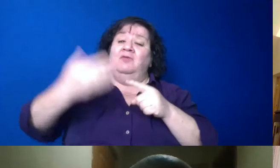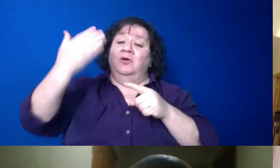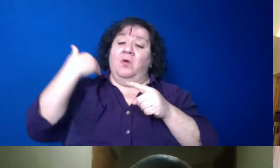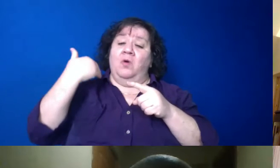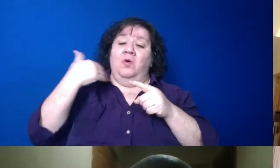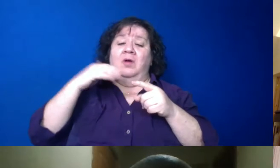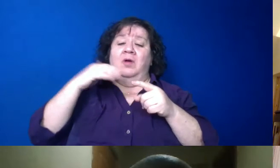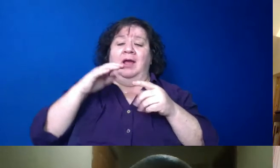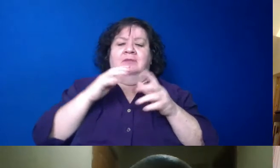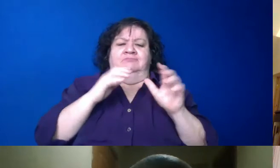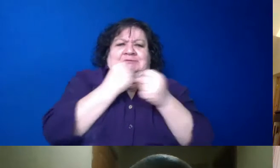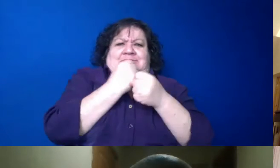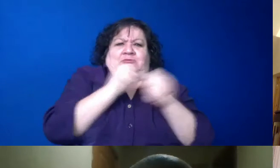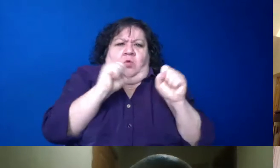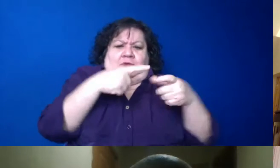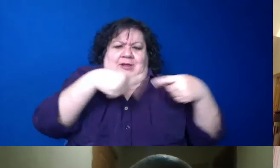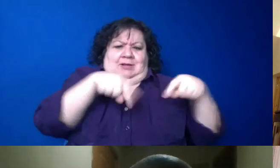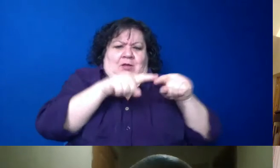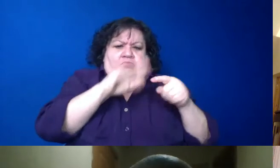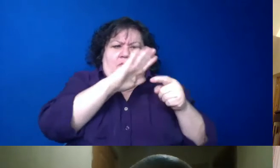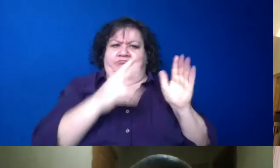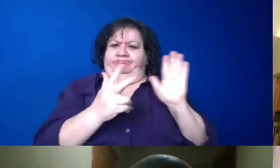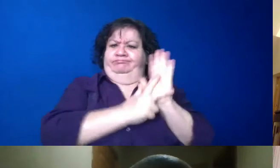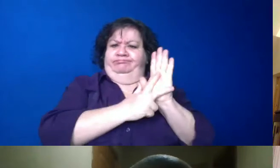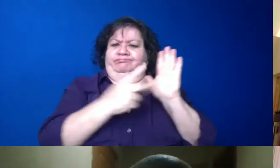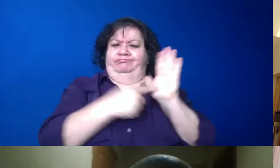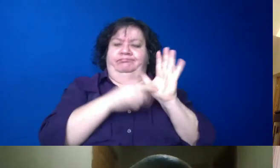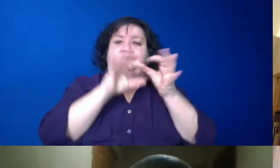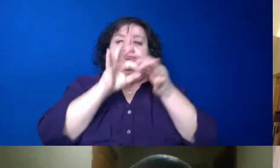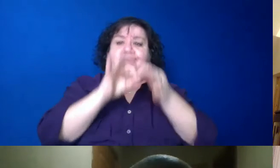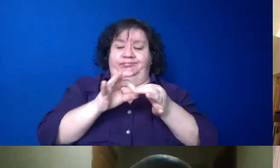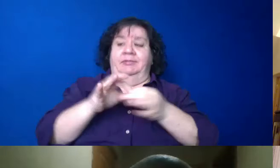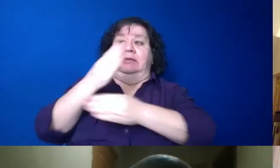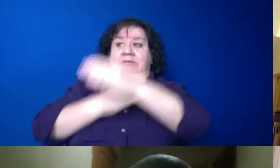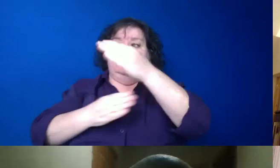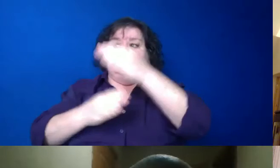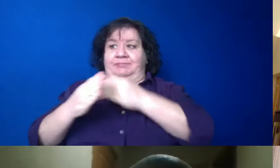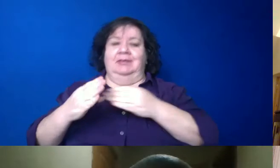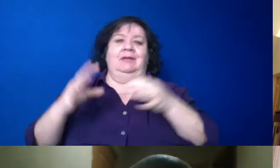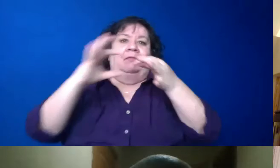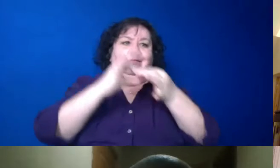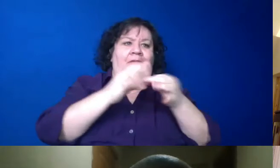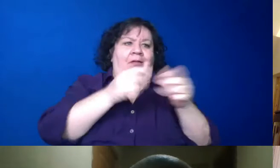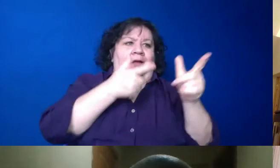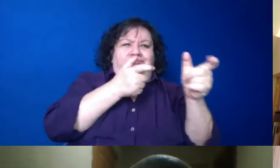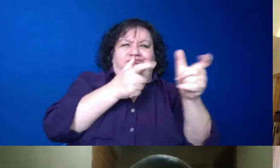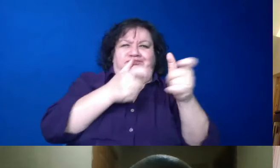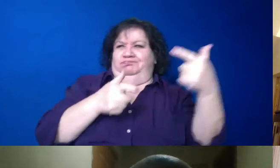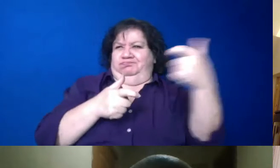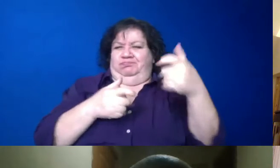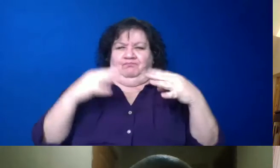but also in the Human Rights Council on that particular issue. And last but not least, I'm